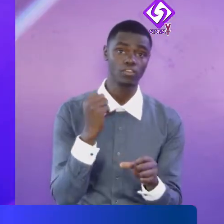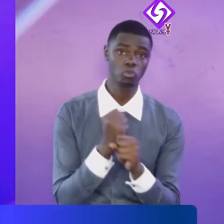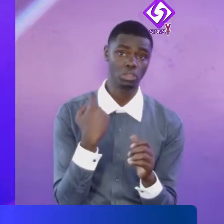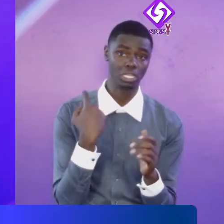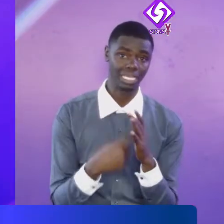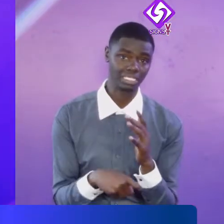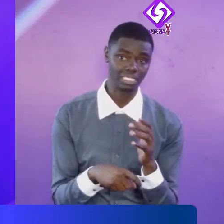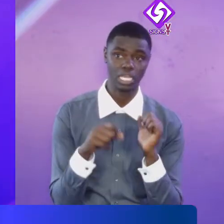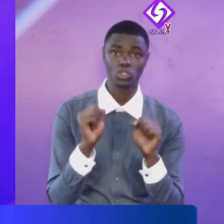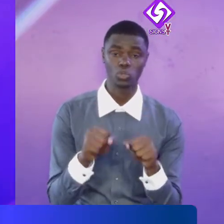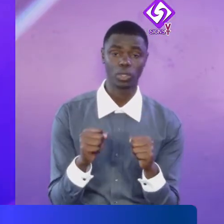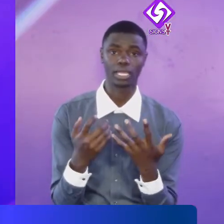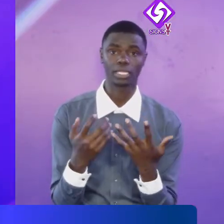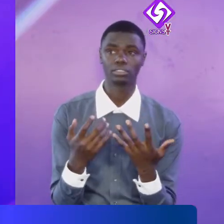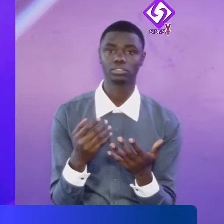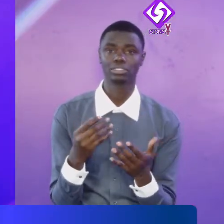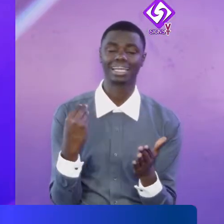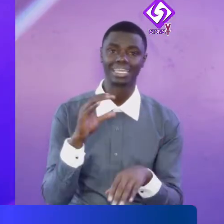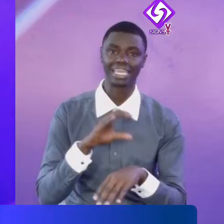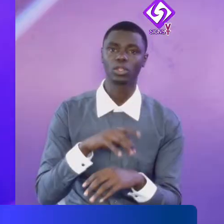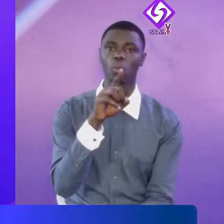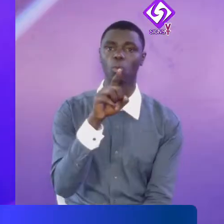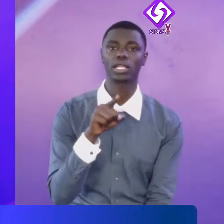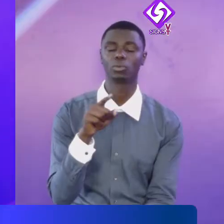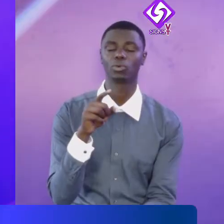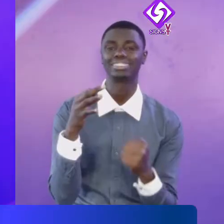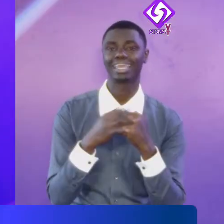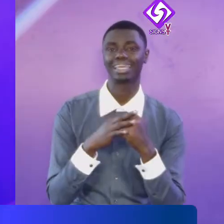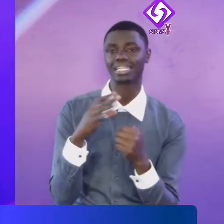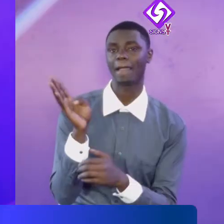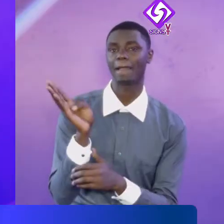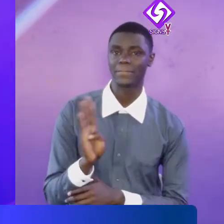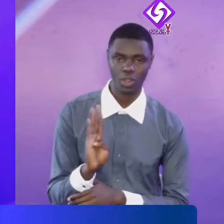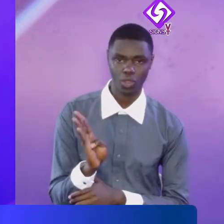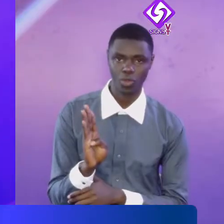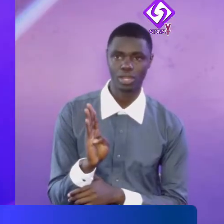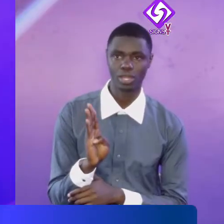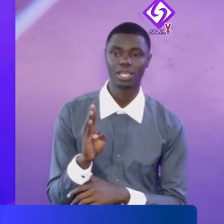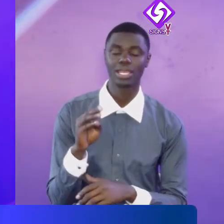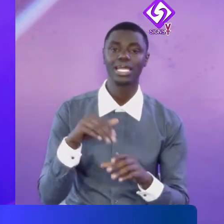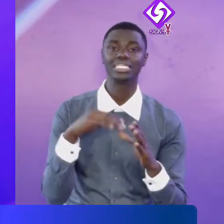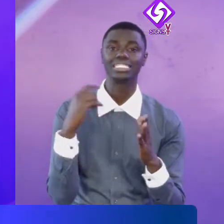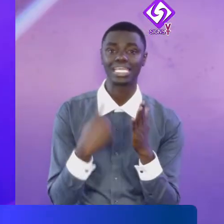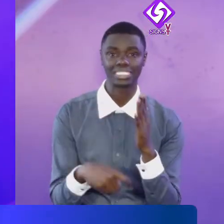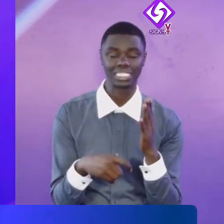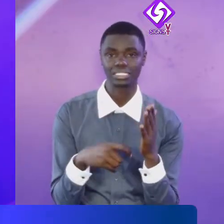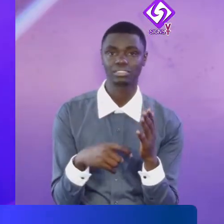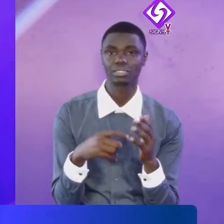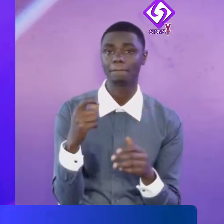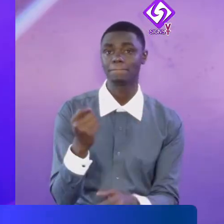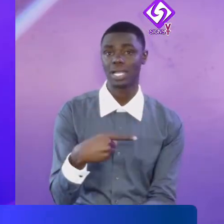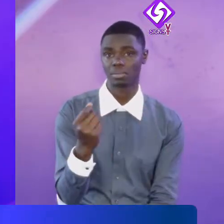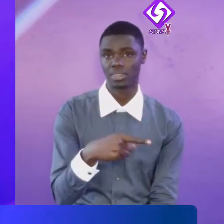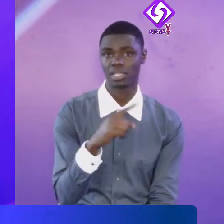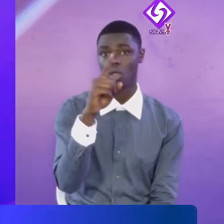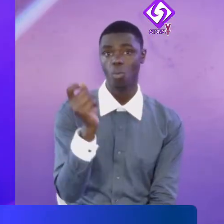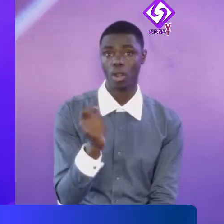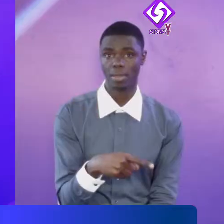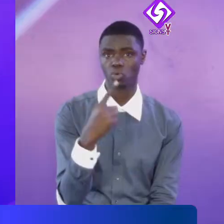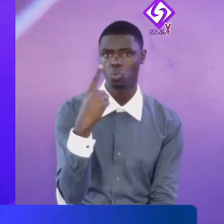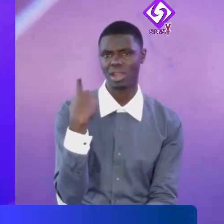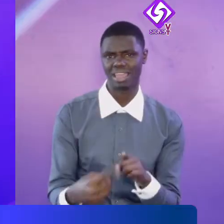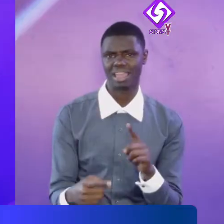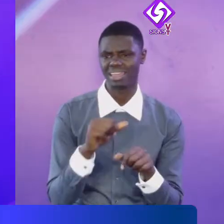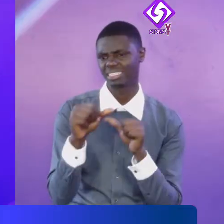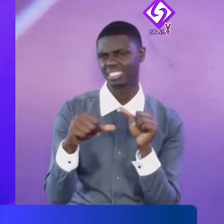taxes, you can generate 1.8 billion shillings in taxes per month. By 1 year, it's